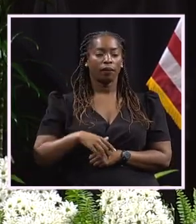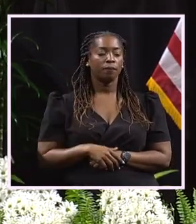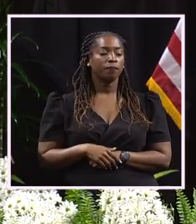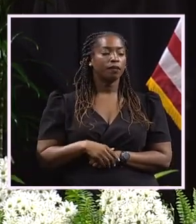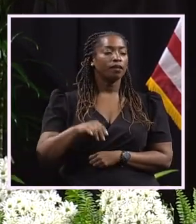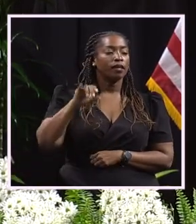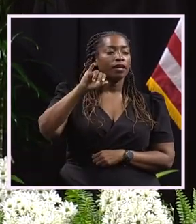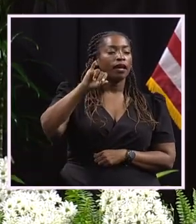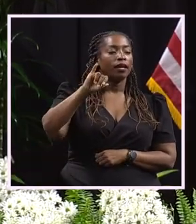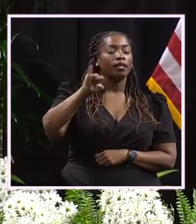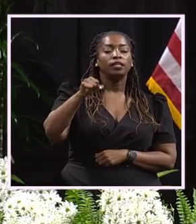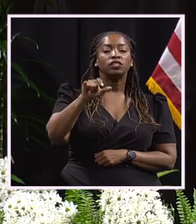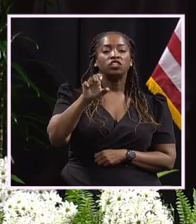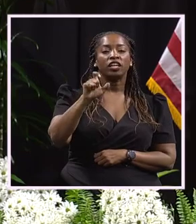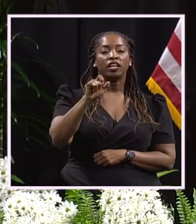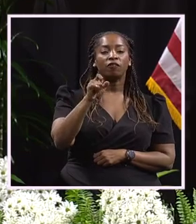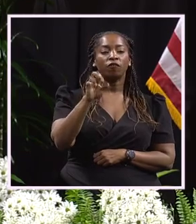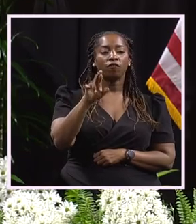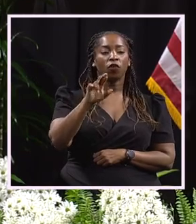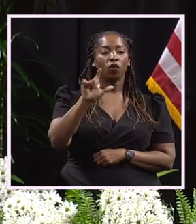Jennifer Lee Burns, MBA.